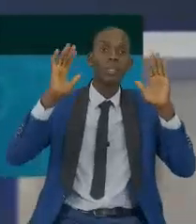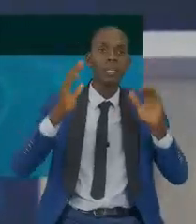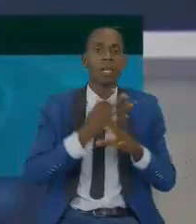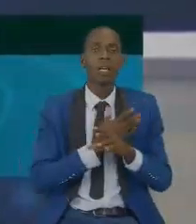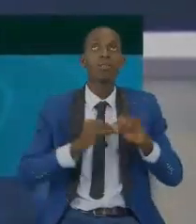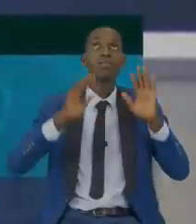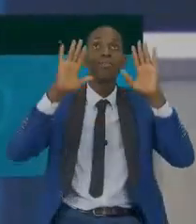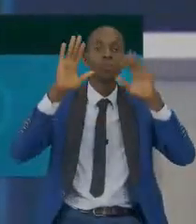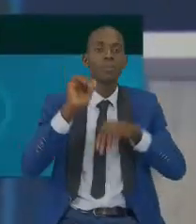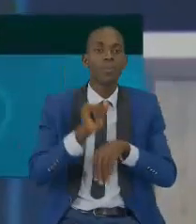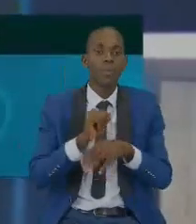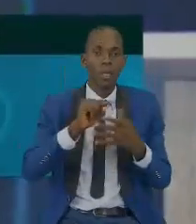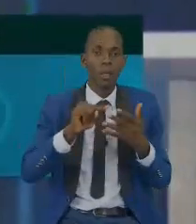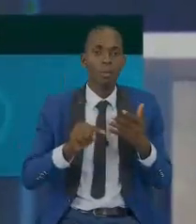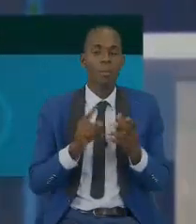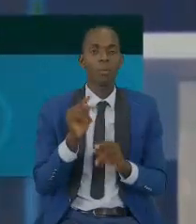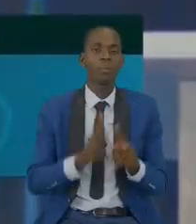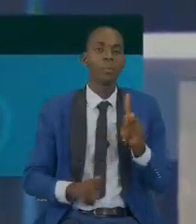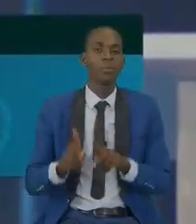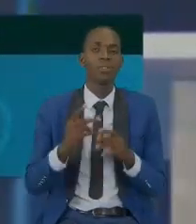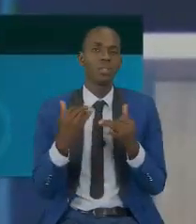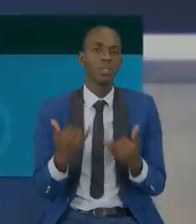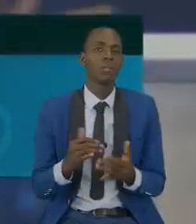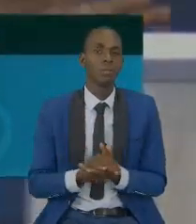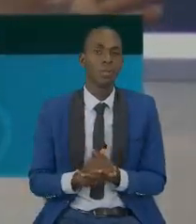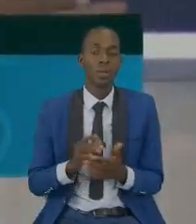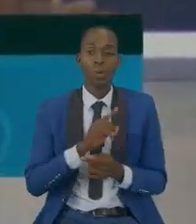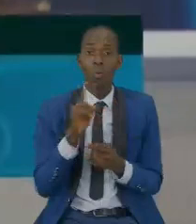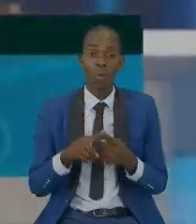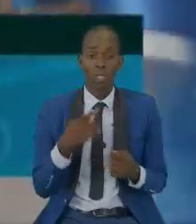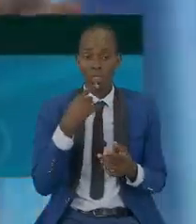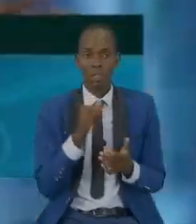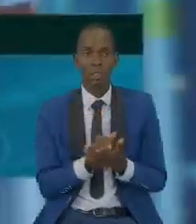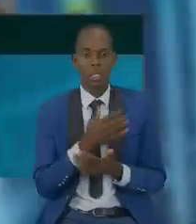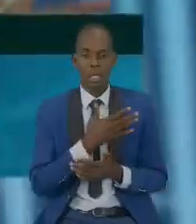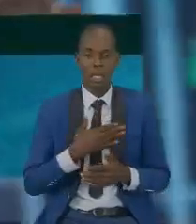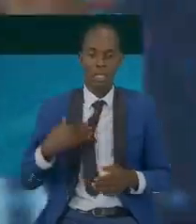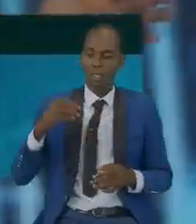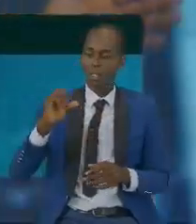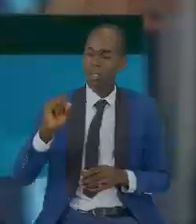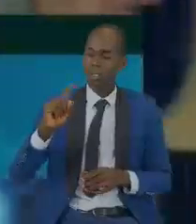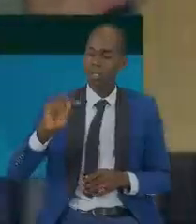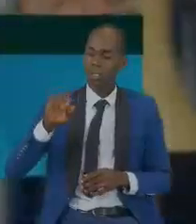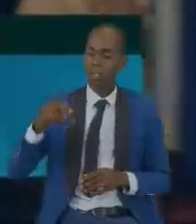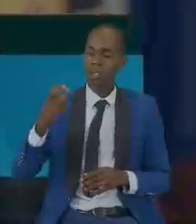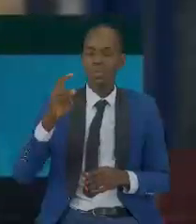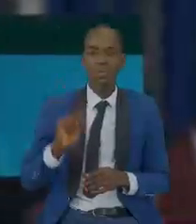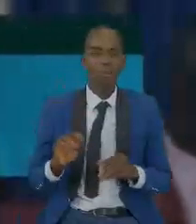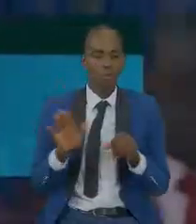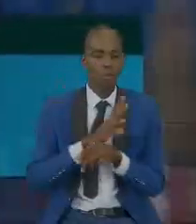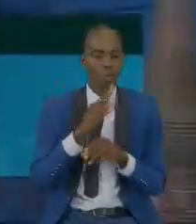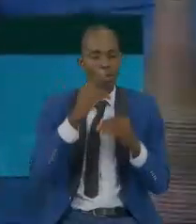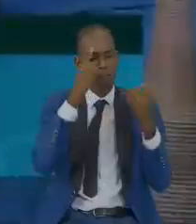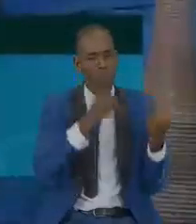miracles among the people. Now, when it says, "And Stephen, full of faith," what does that